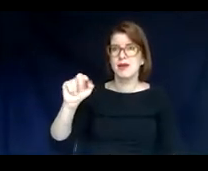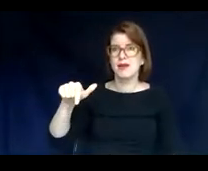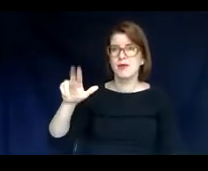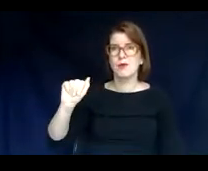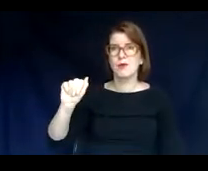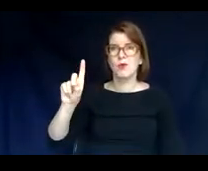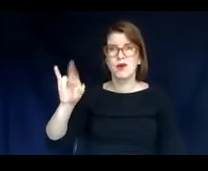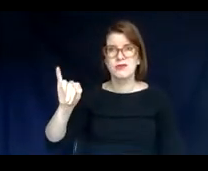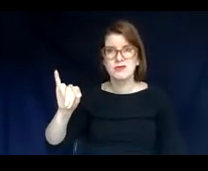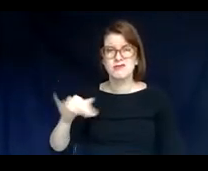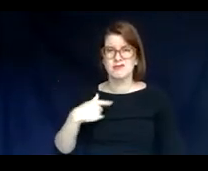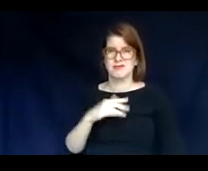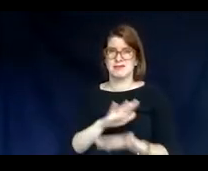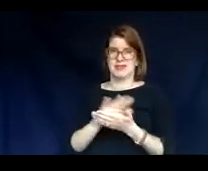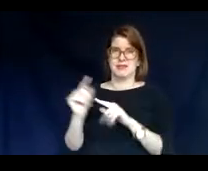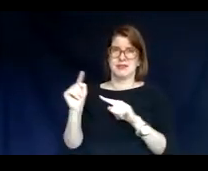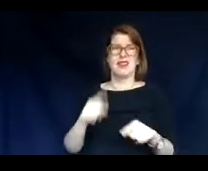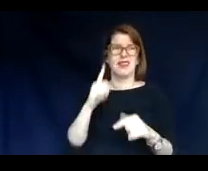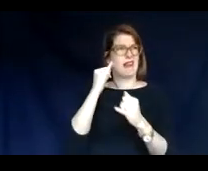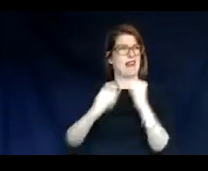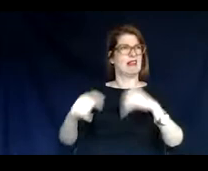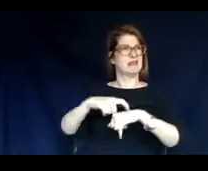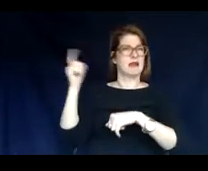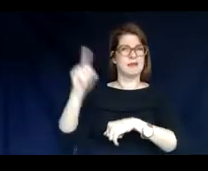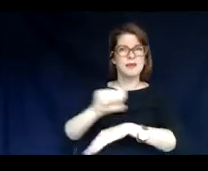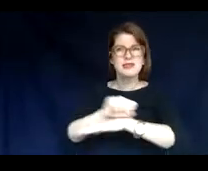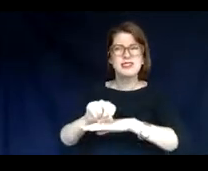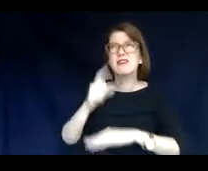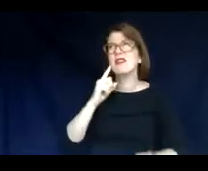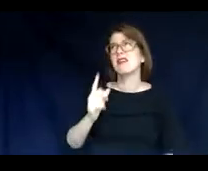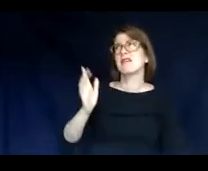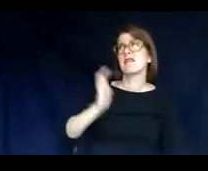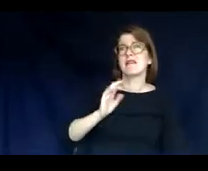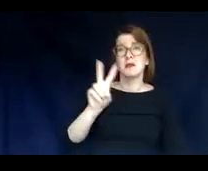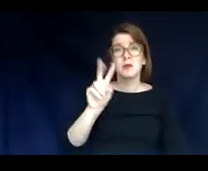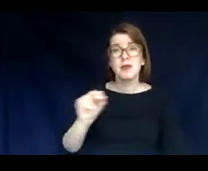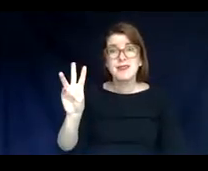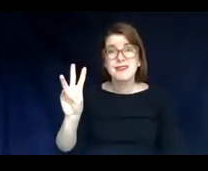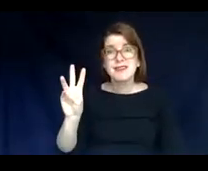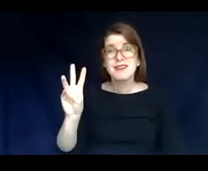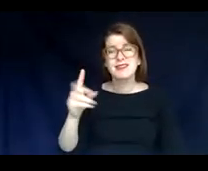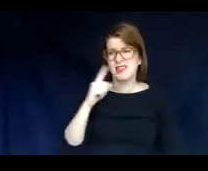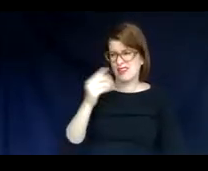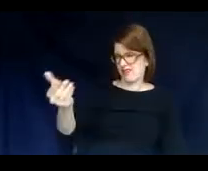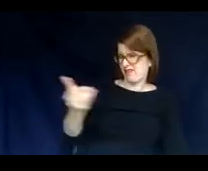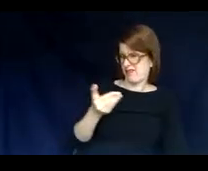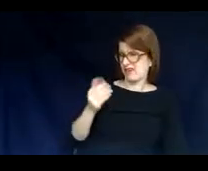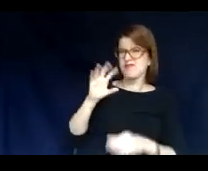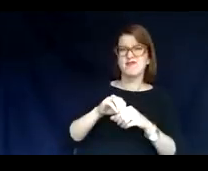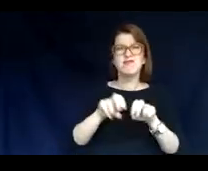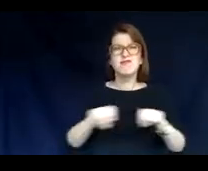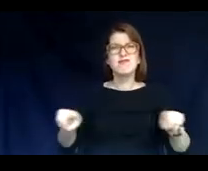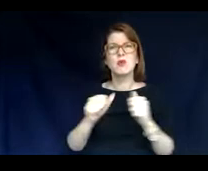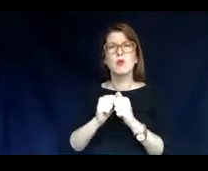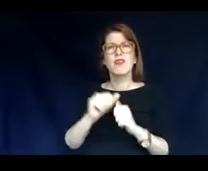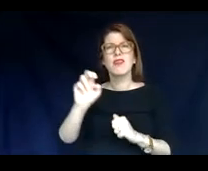here today. The last time I think I was on this stage was in 2006. I think I was invited to a panel on ethnic